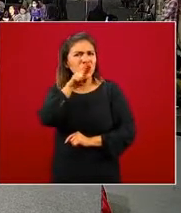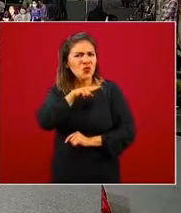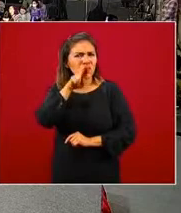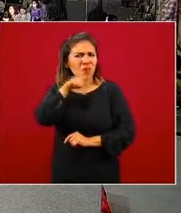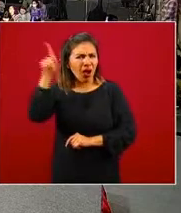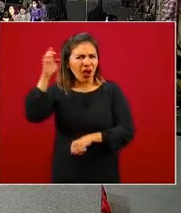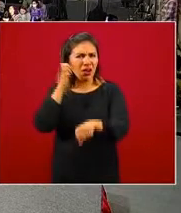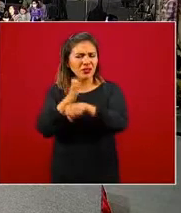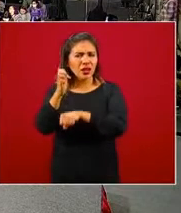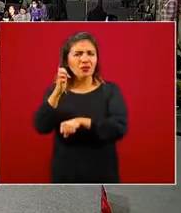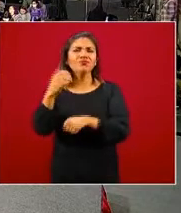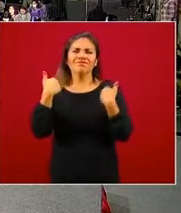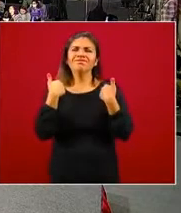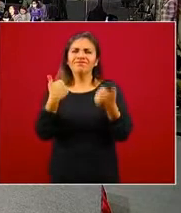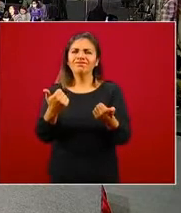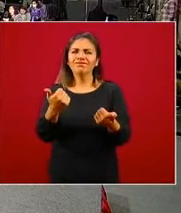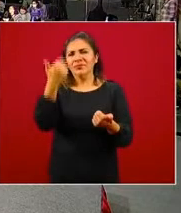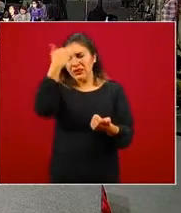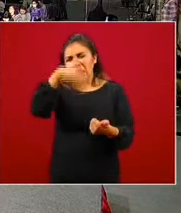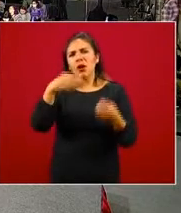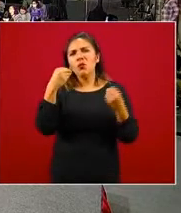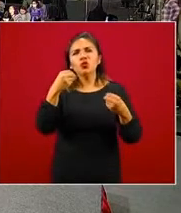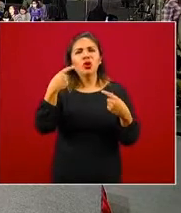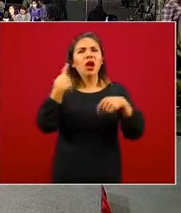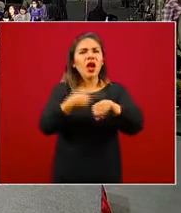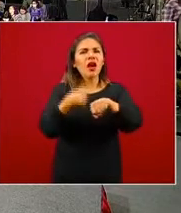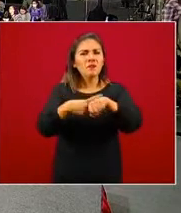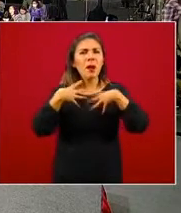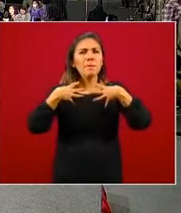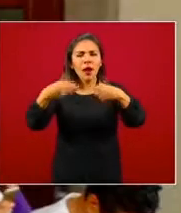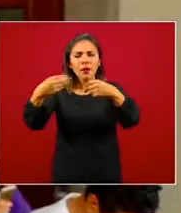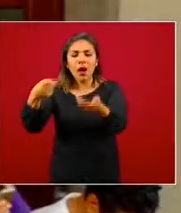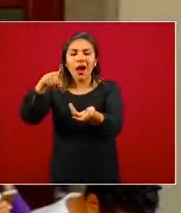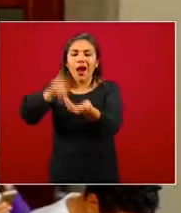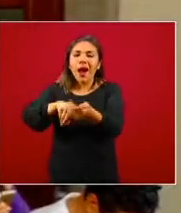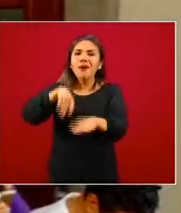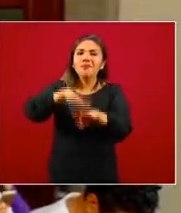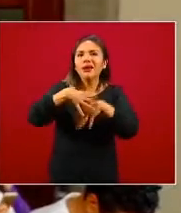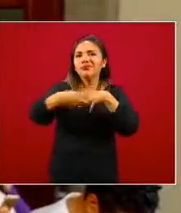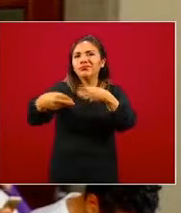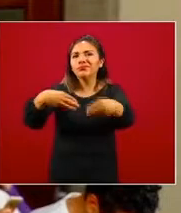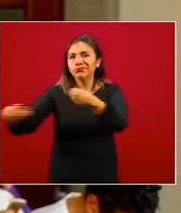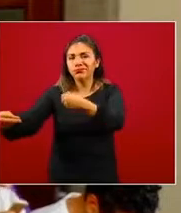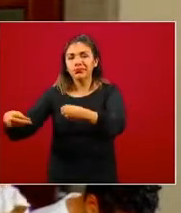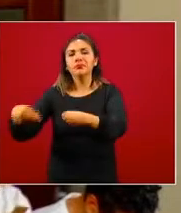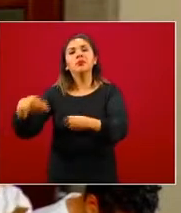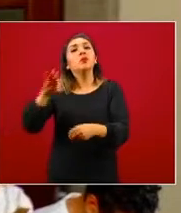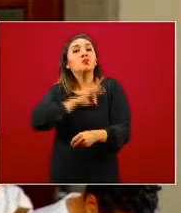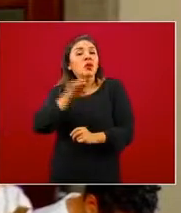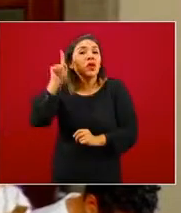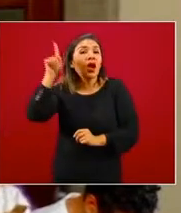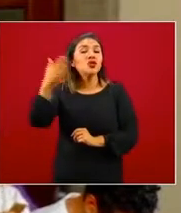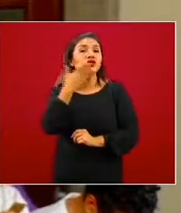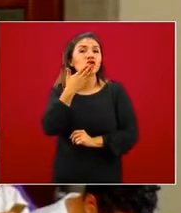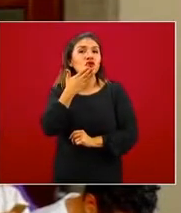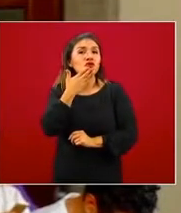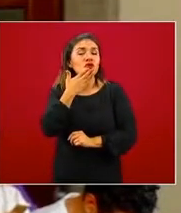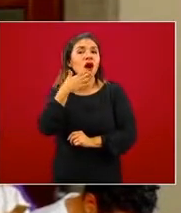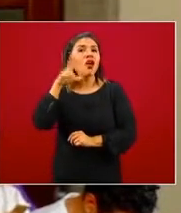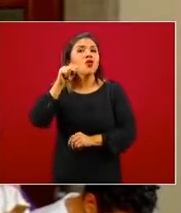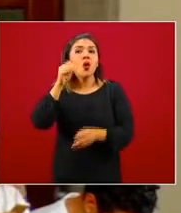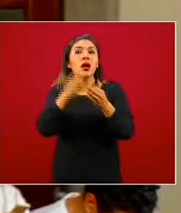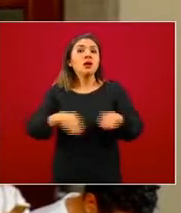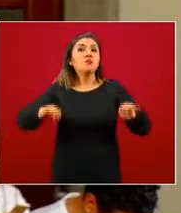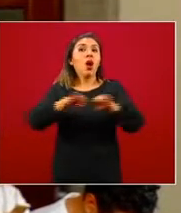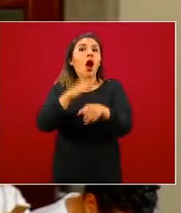Sonora. We are worried in our state. We understand that there are many pandemics within the pandemics, and perhaps Sonora, because